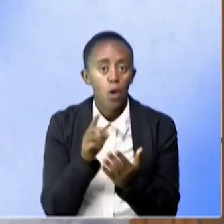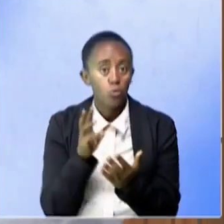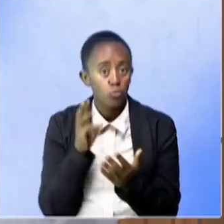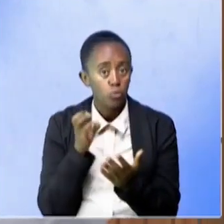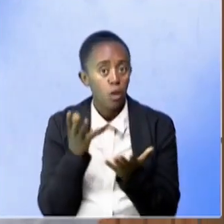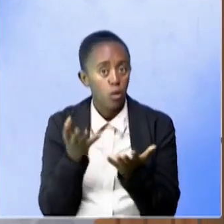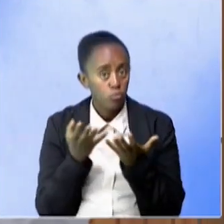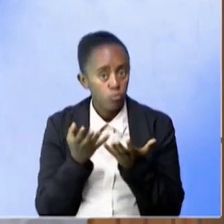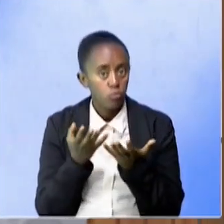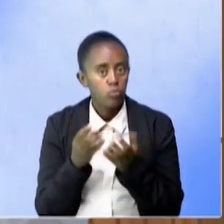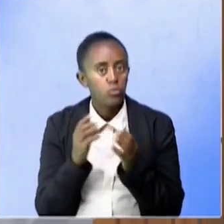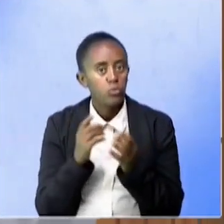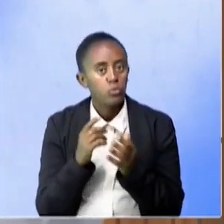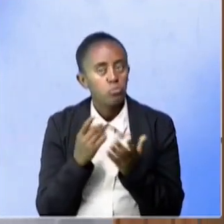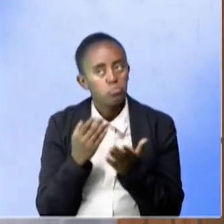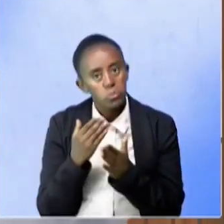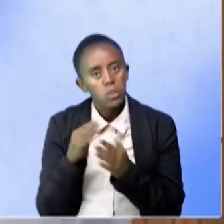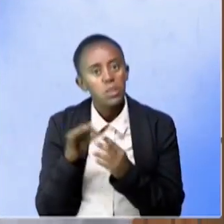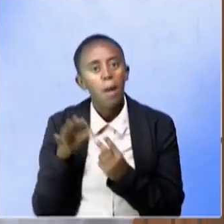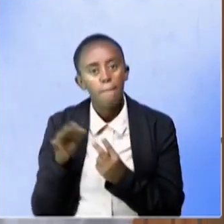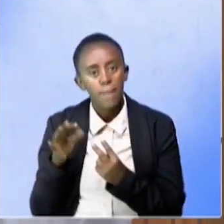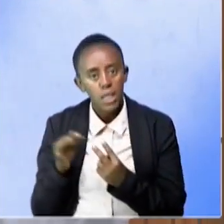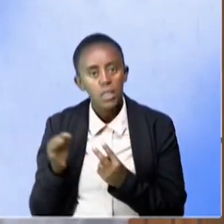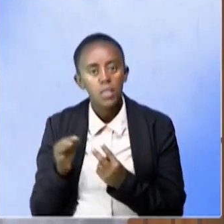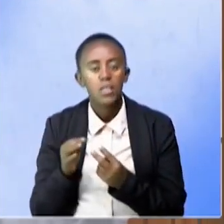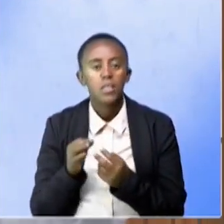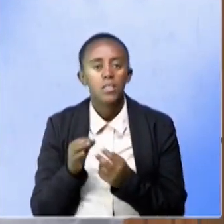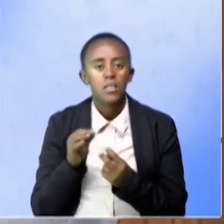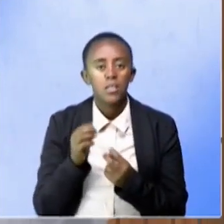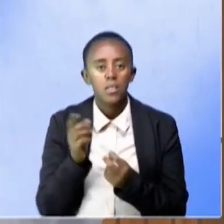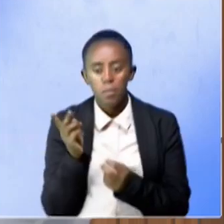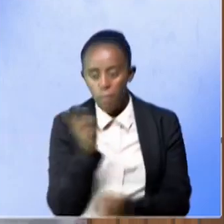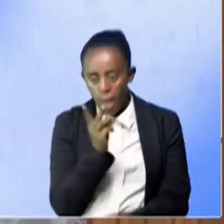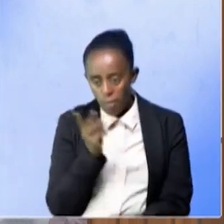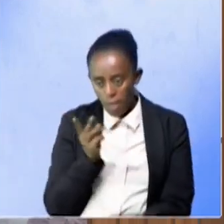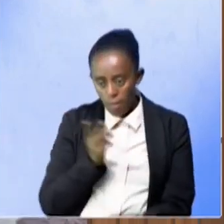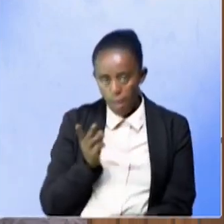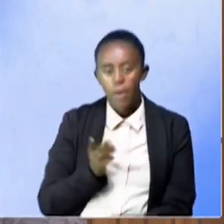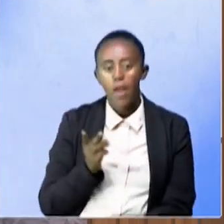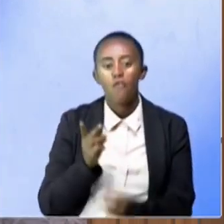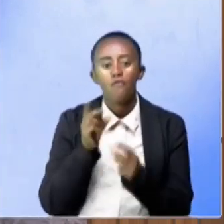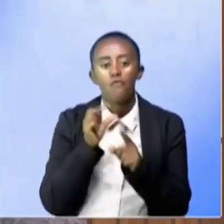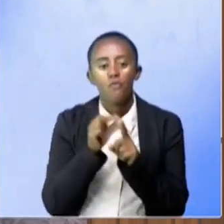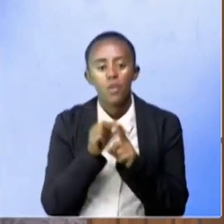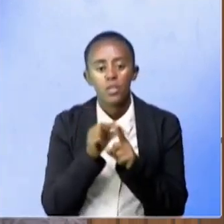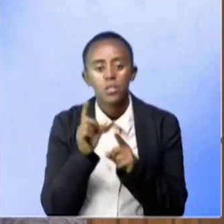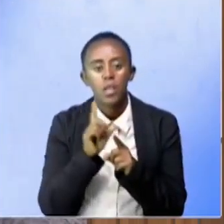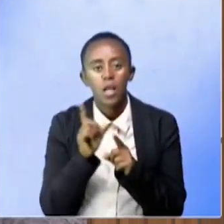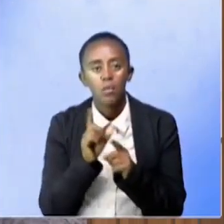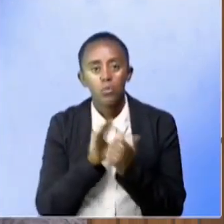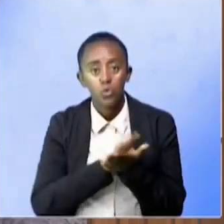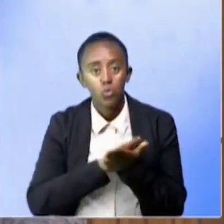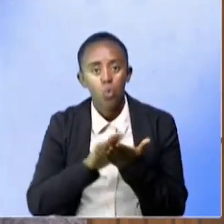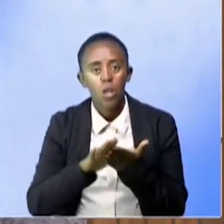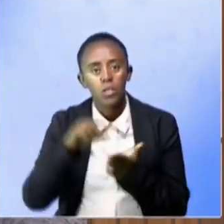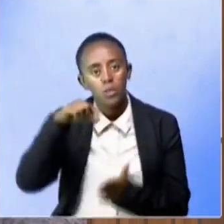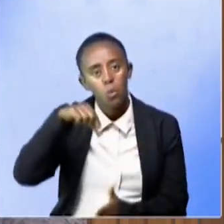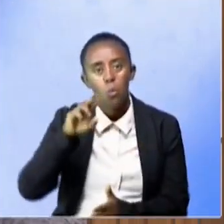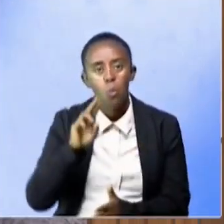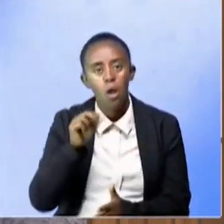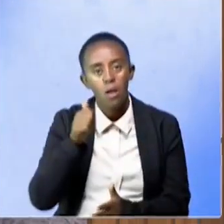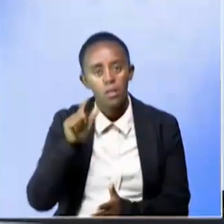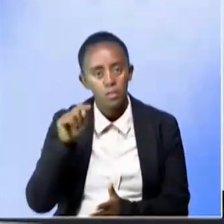of the sample pair of words that go with quality.